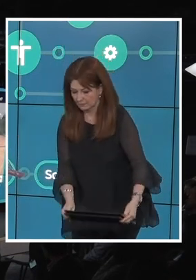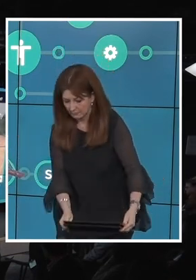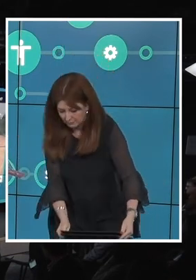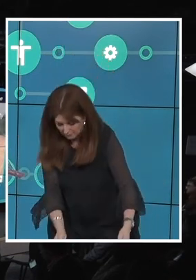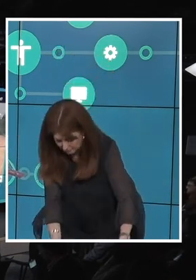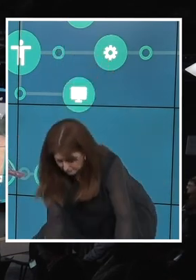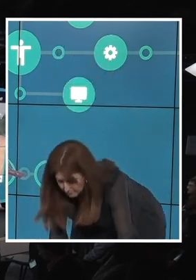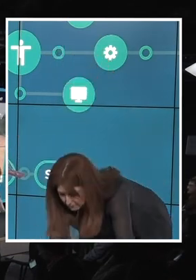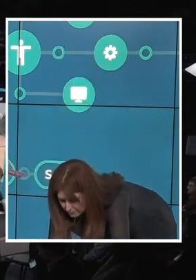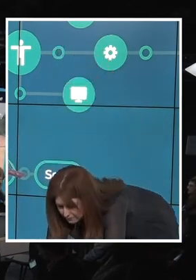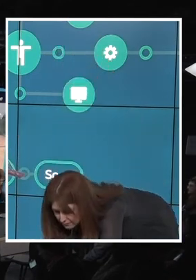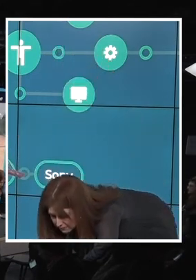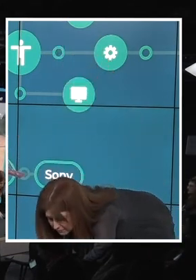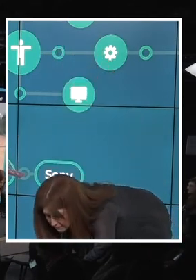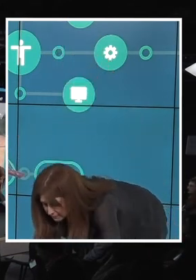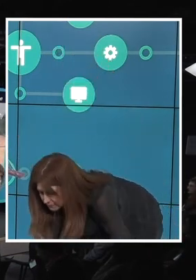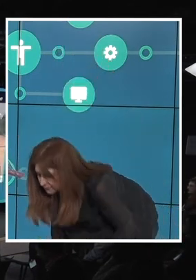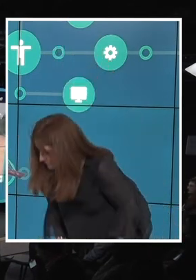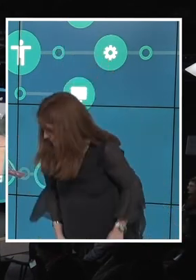No? I have one.